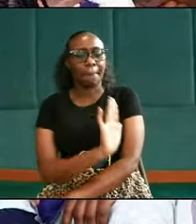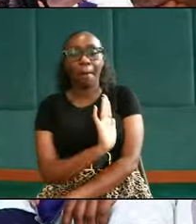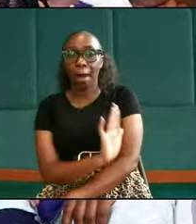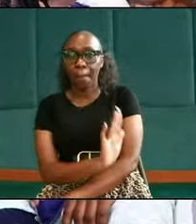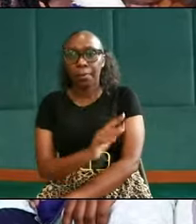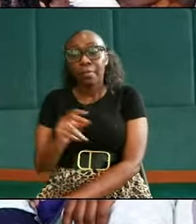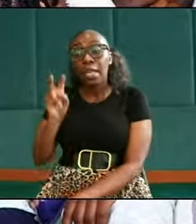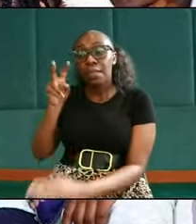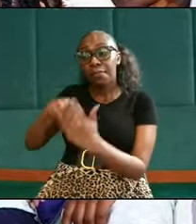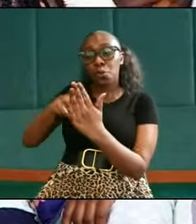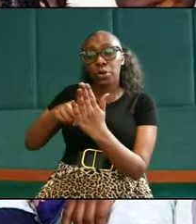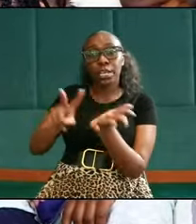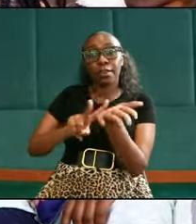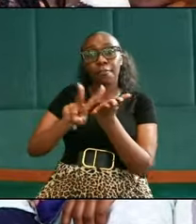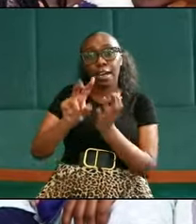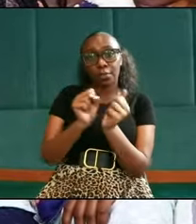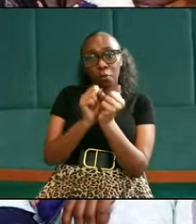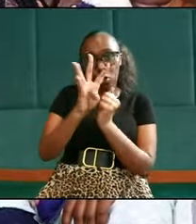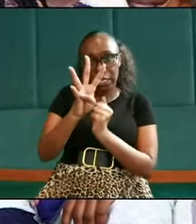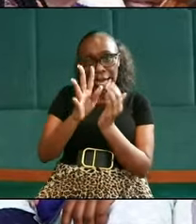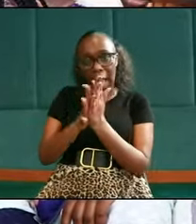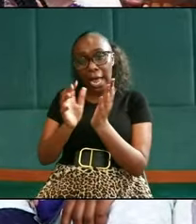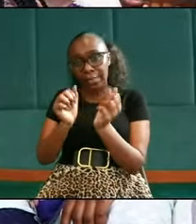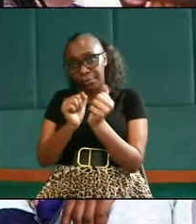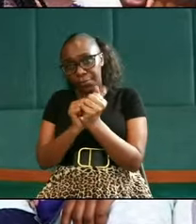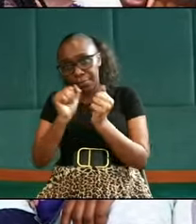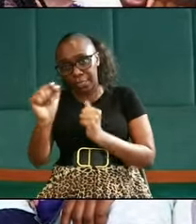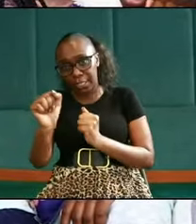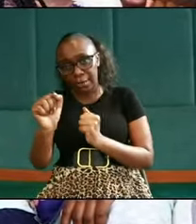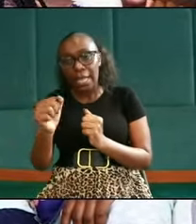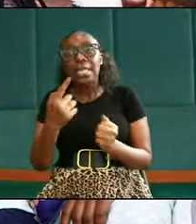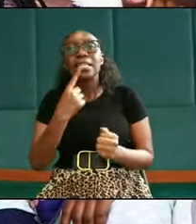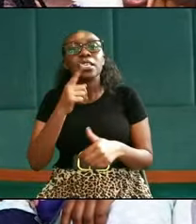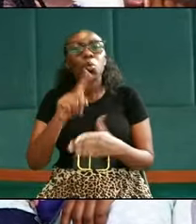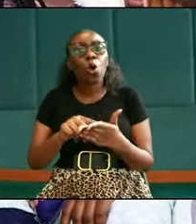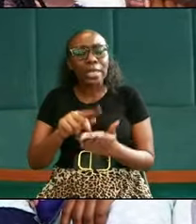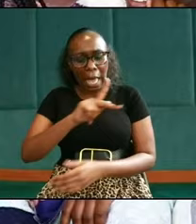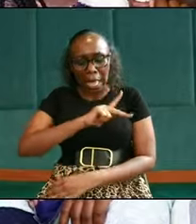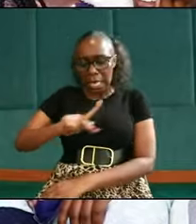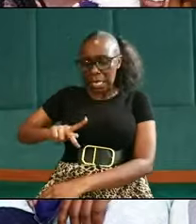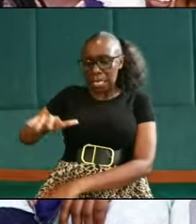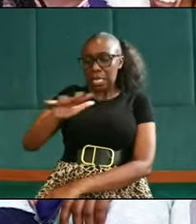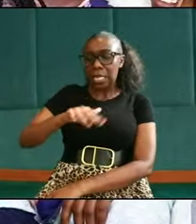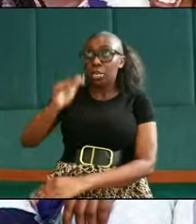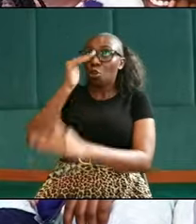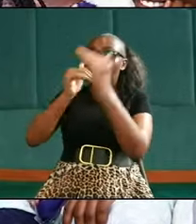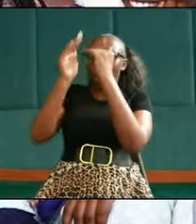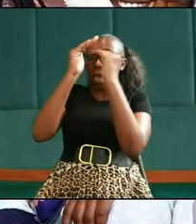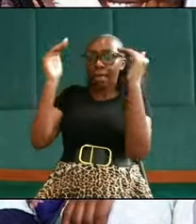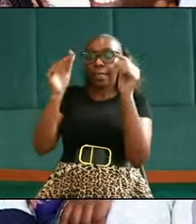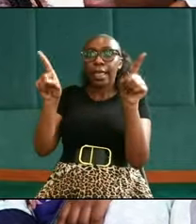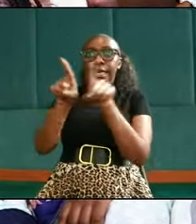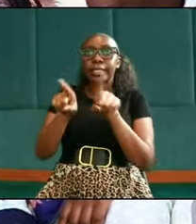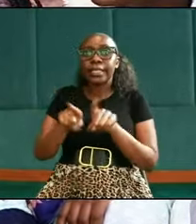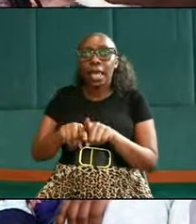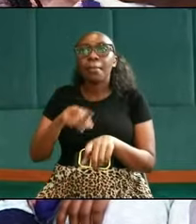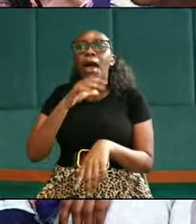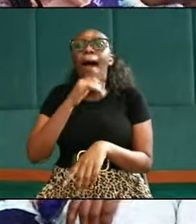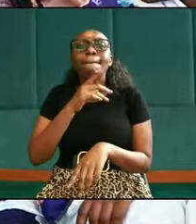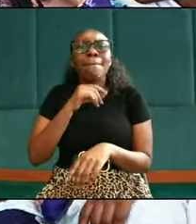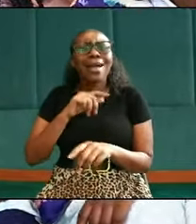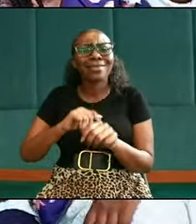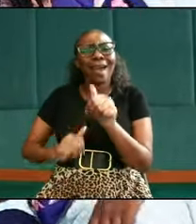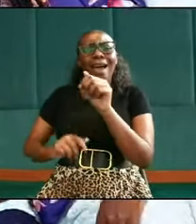and verse 15, the Bible says, "For the kingdom of heaven is like a man traveling to a far